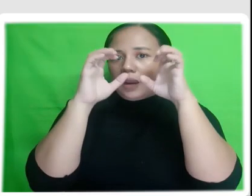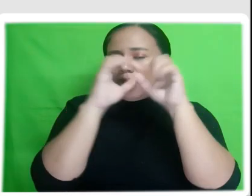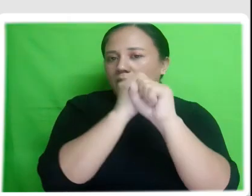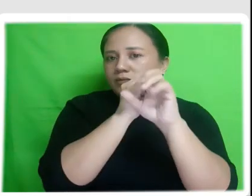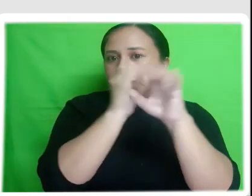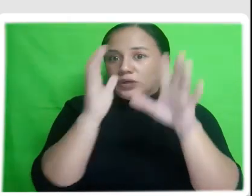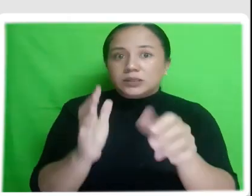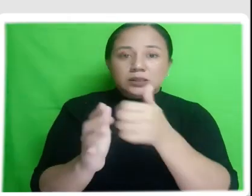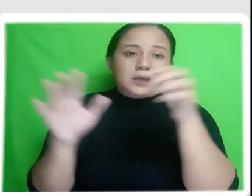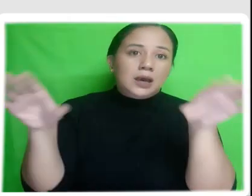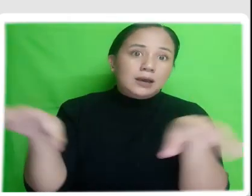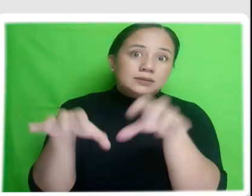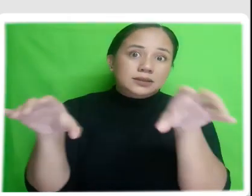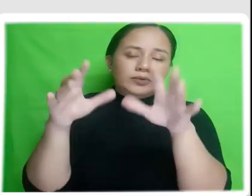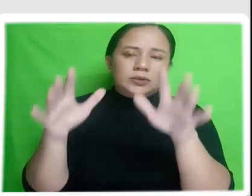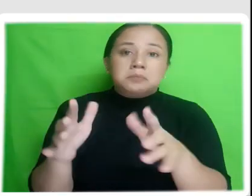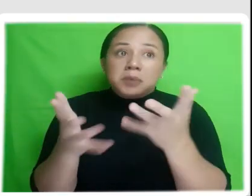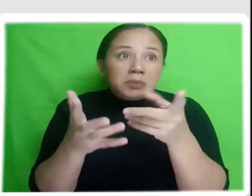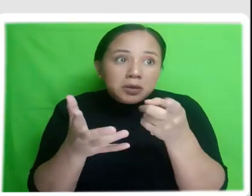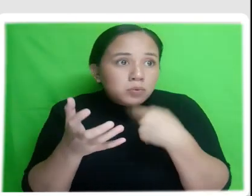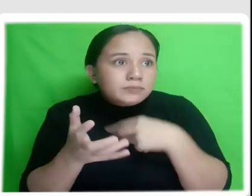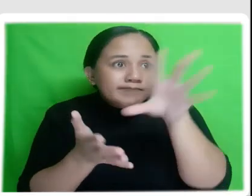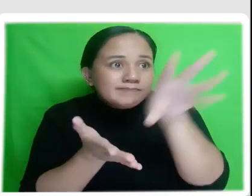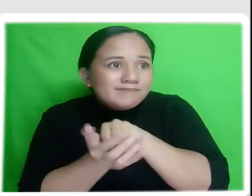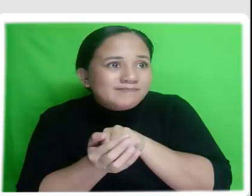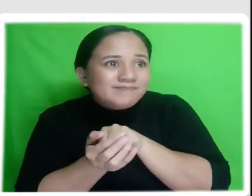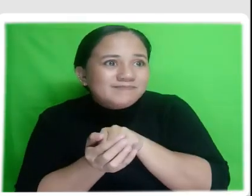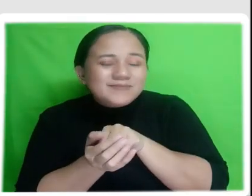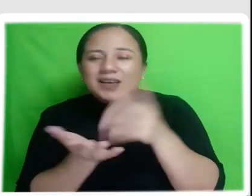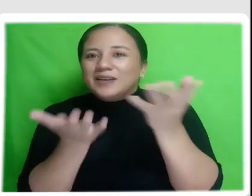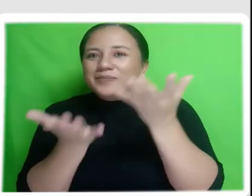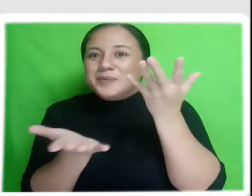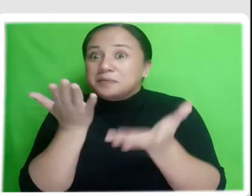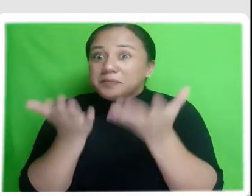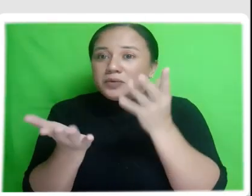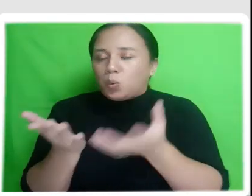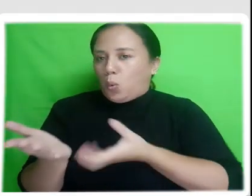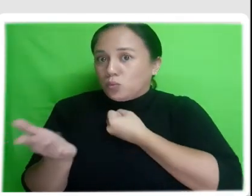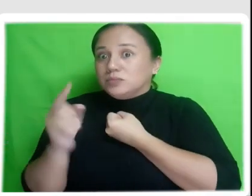that you might want to use in your own advocacy?